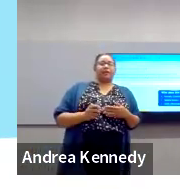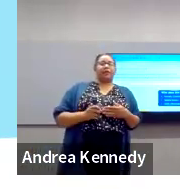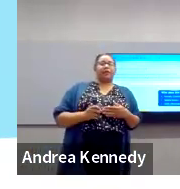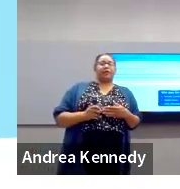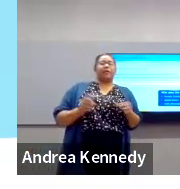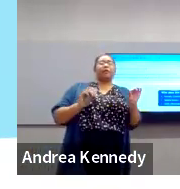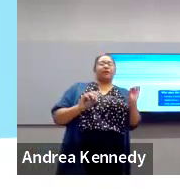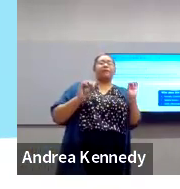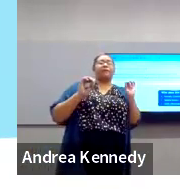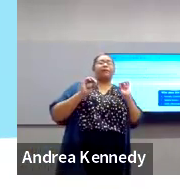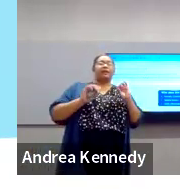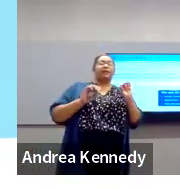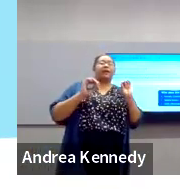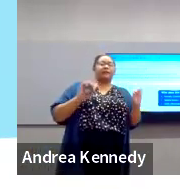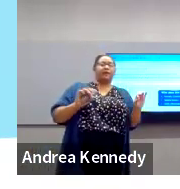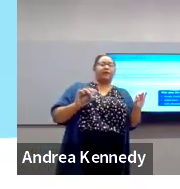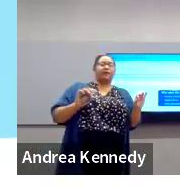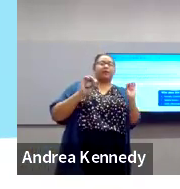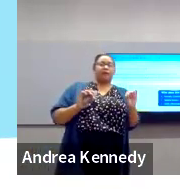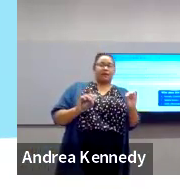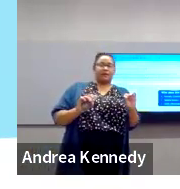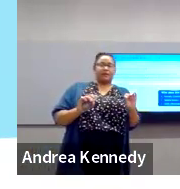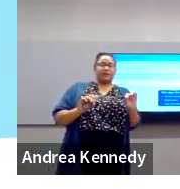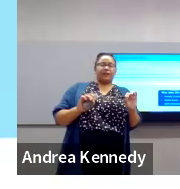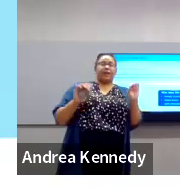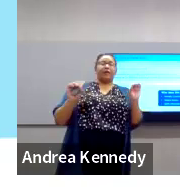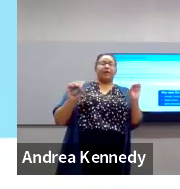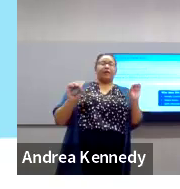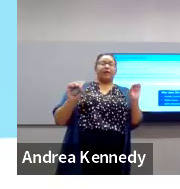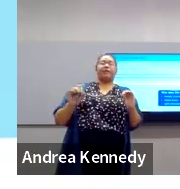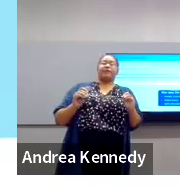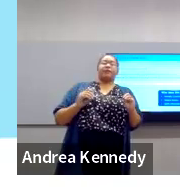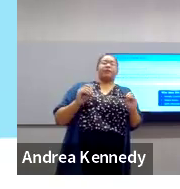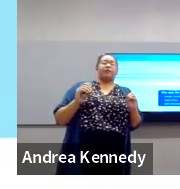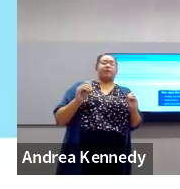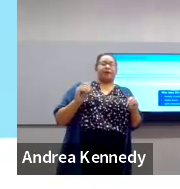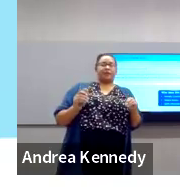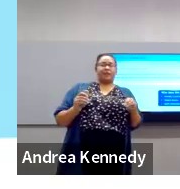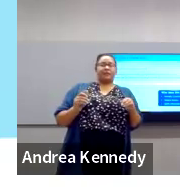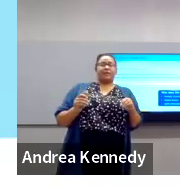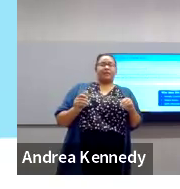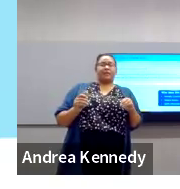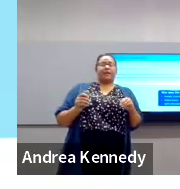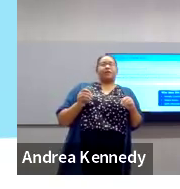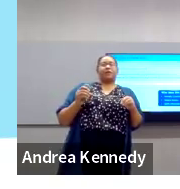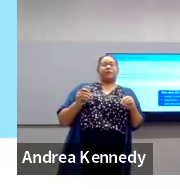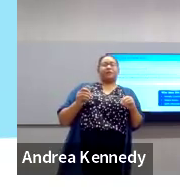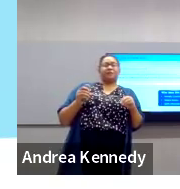it's important to know that only fully covered units are going to have to go through this